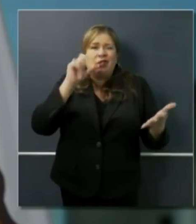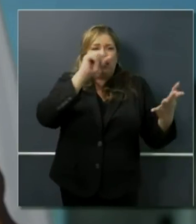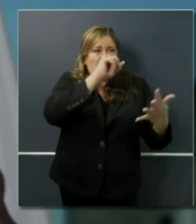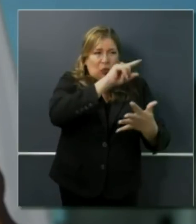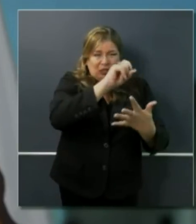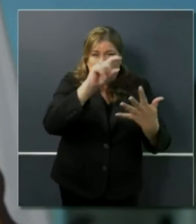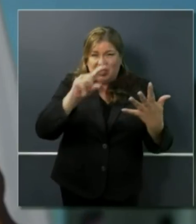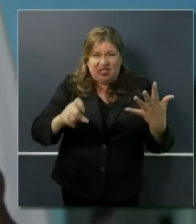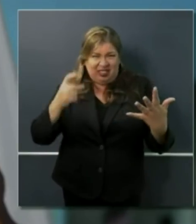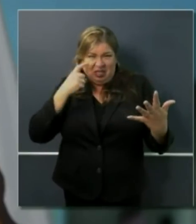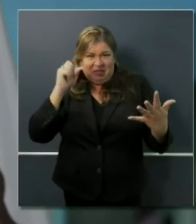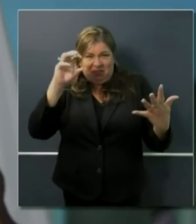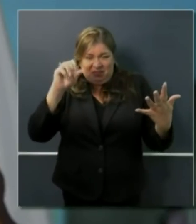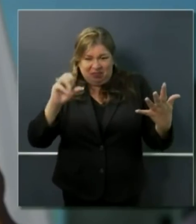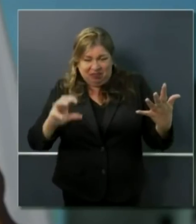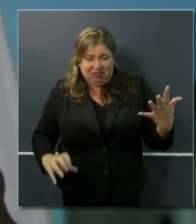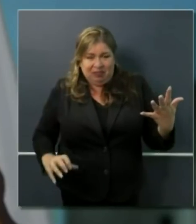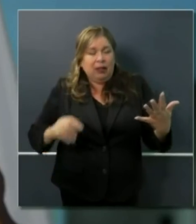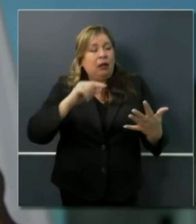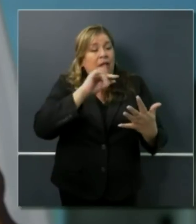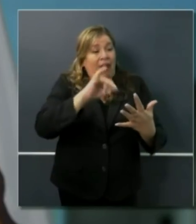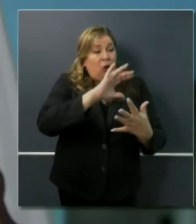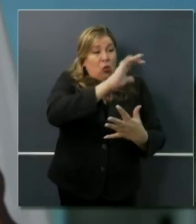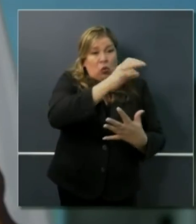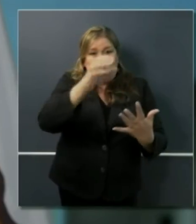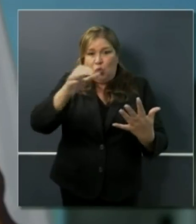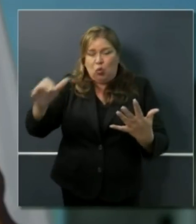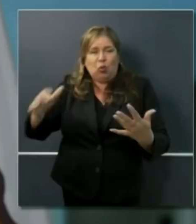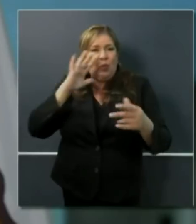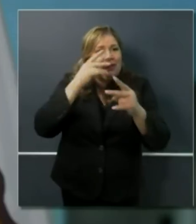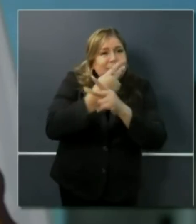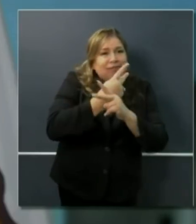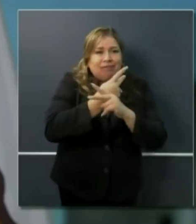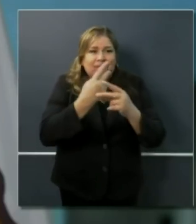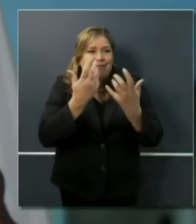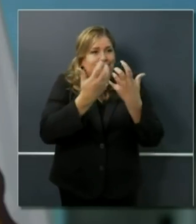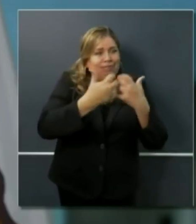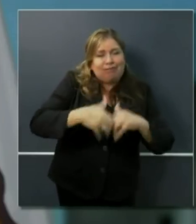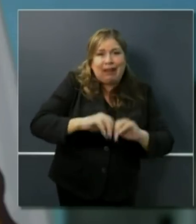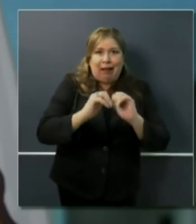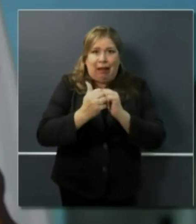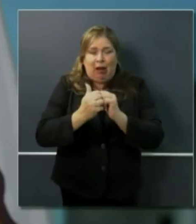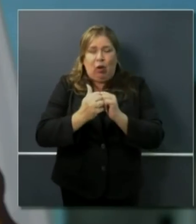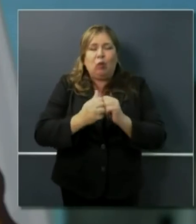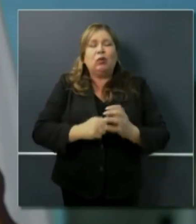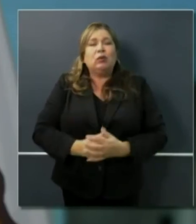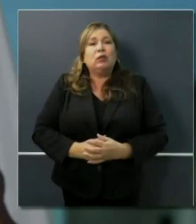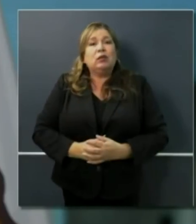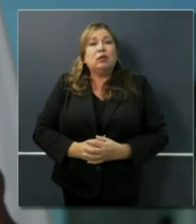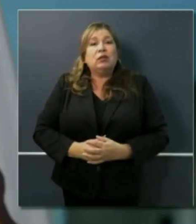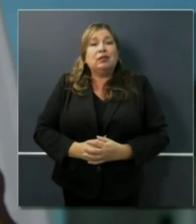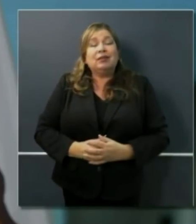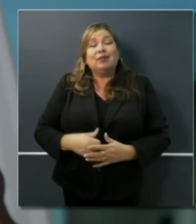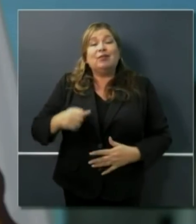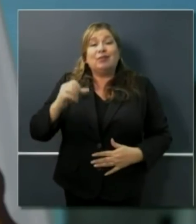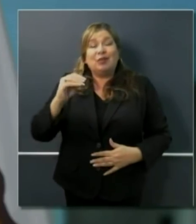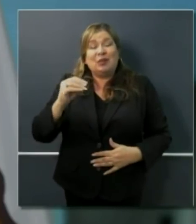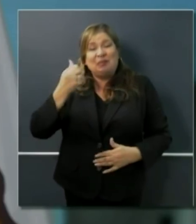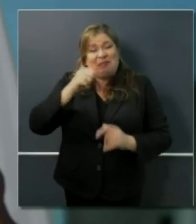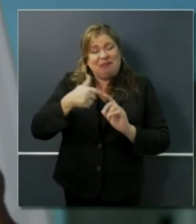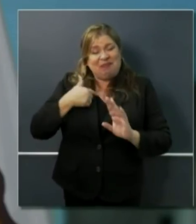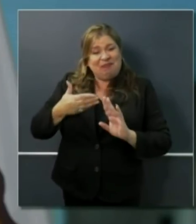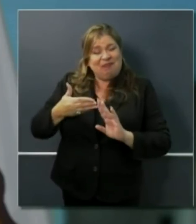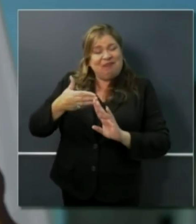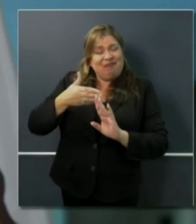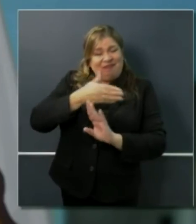today so that we can work through all of these things in real time. The answer to the rhetorical question I opened with just a